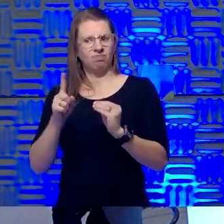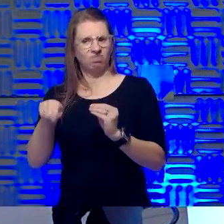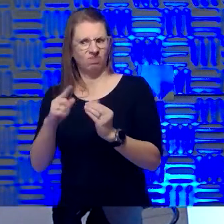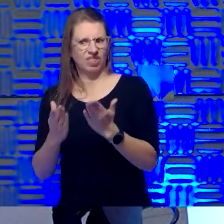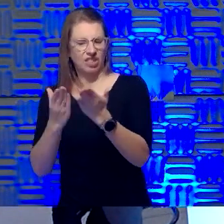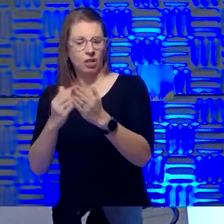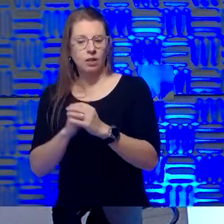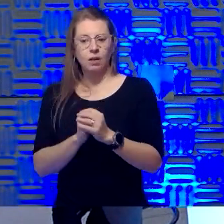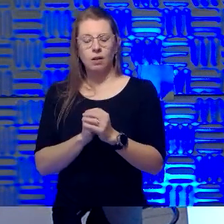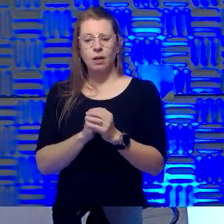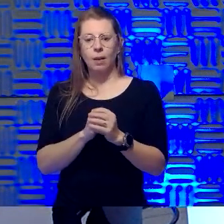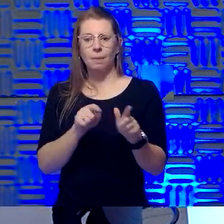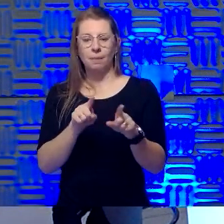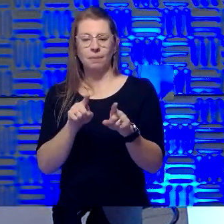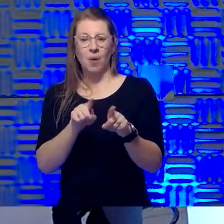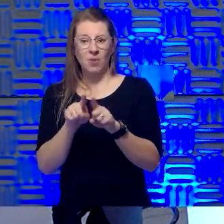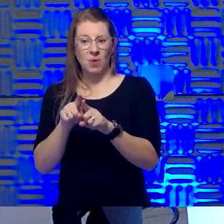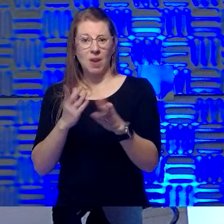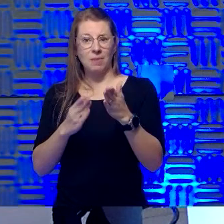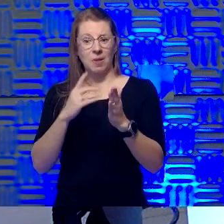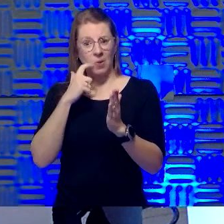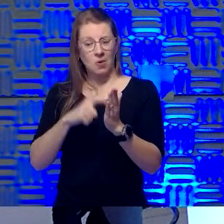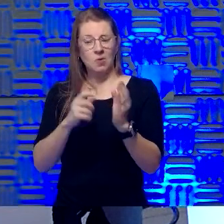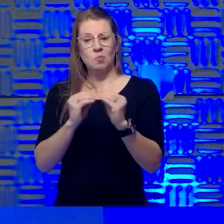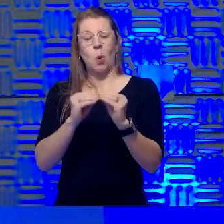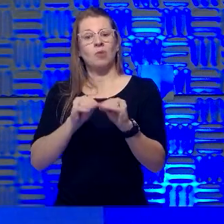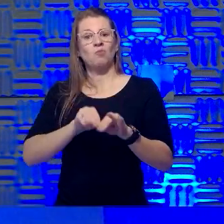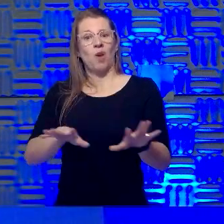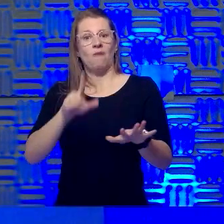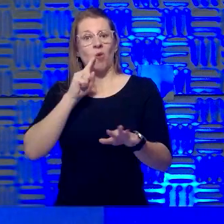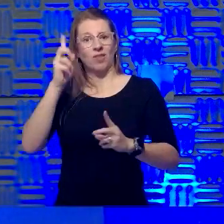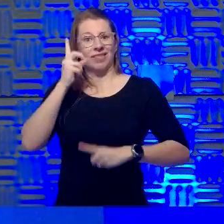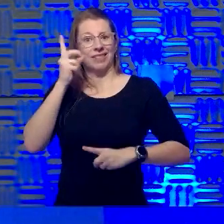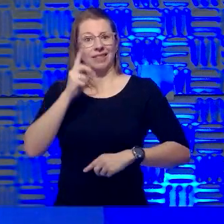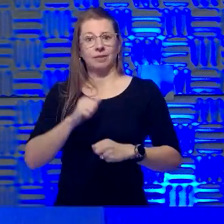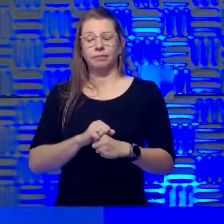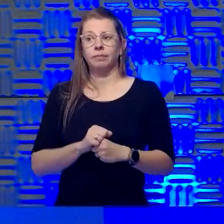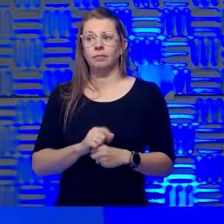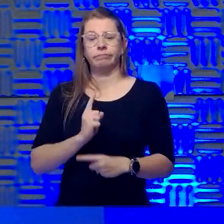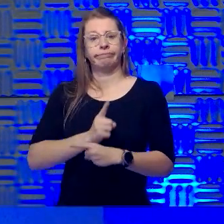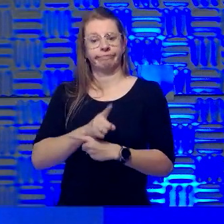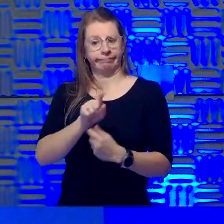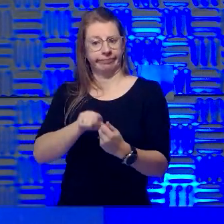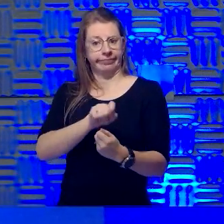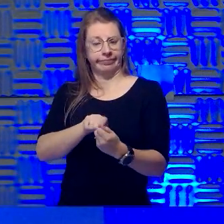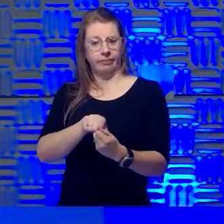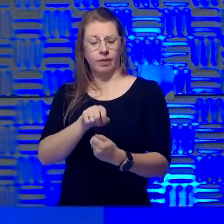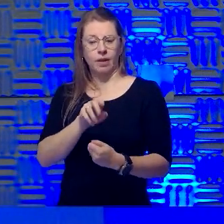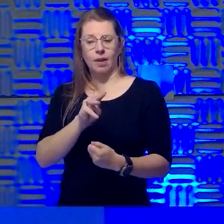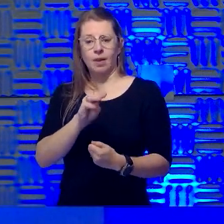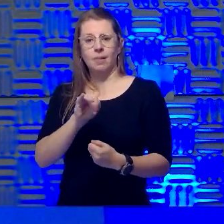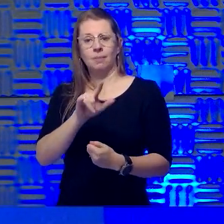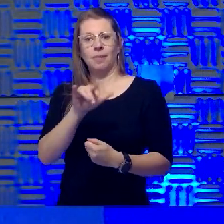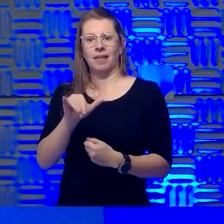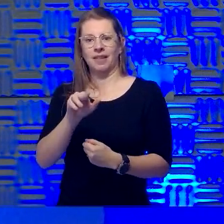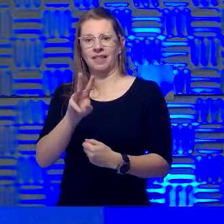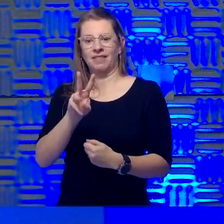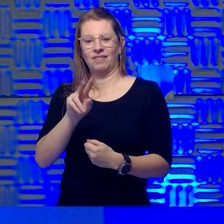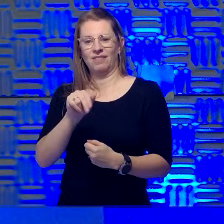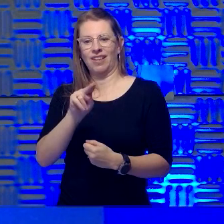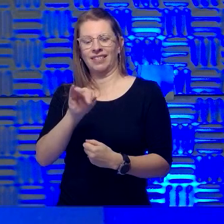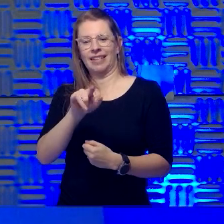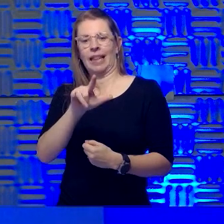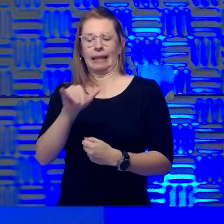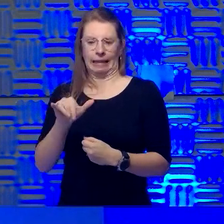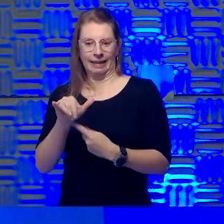may also be starting to see some more spread of the disease. Yeah, absolutely. I mean, it's like, it's not like Milli Vanilli that went away and you don't need to come back.